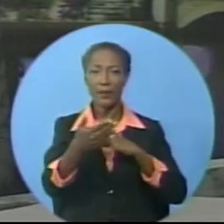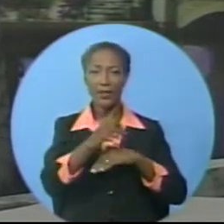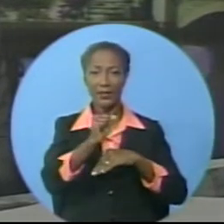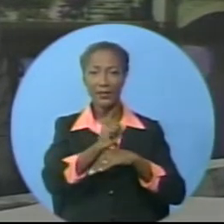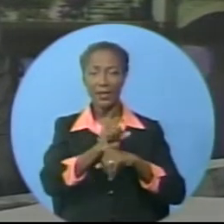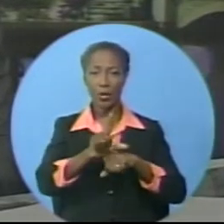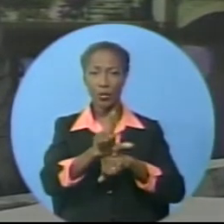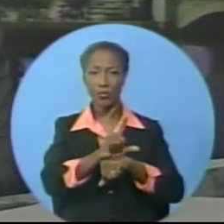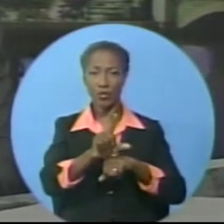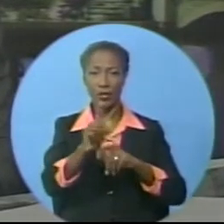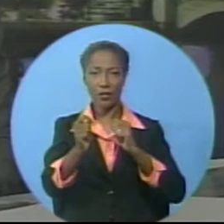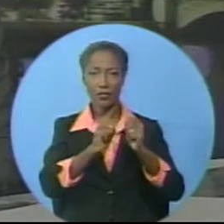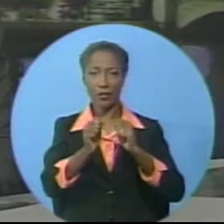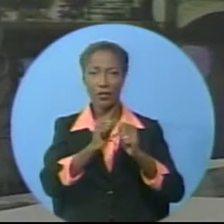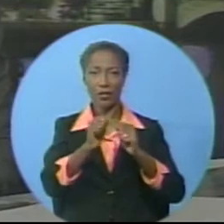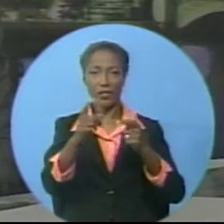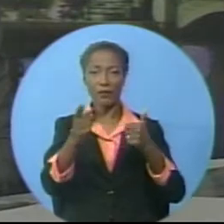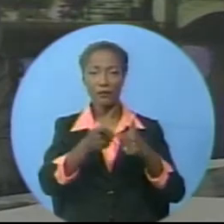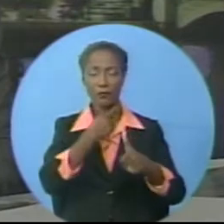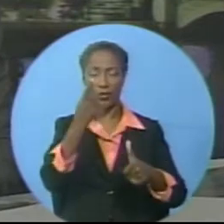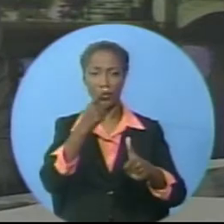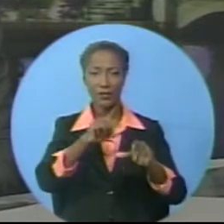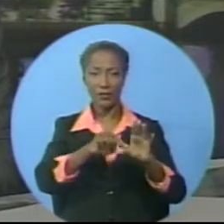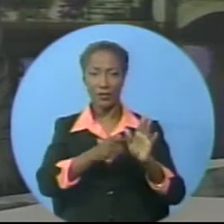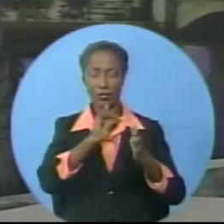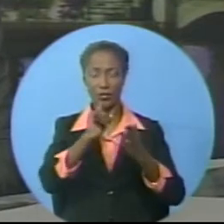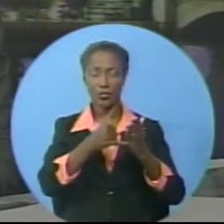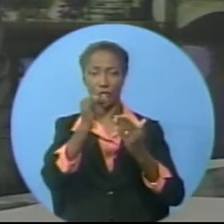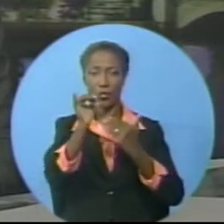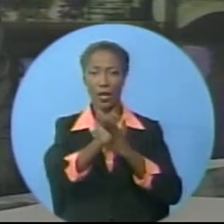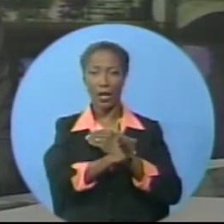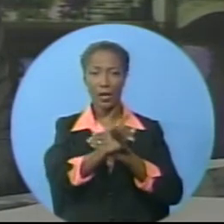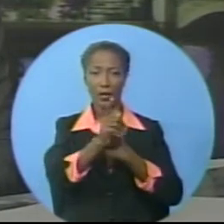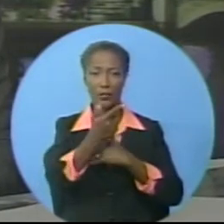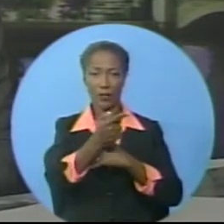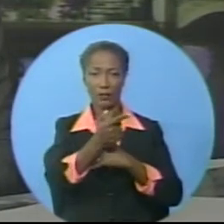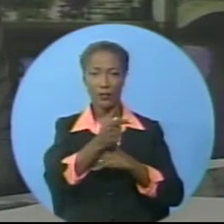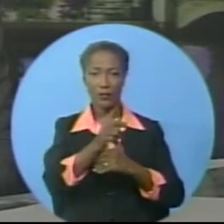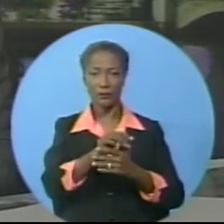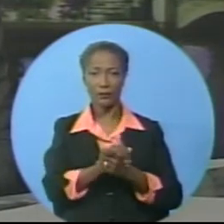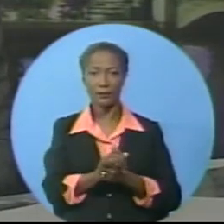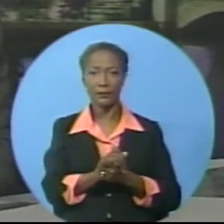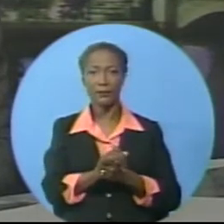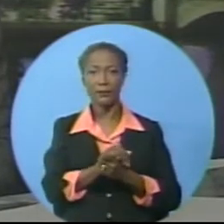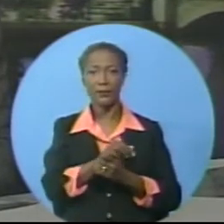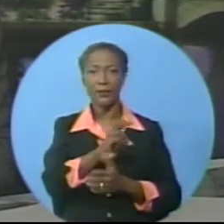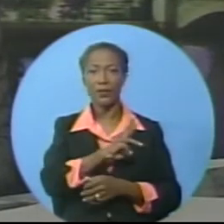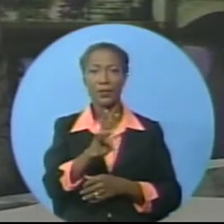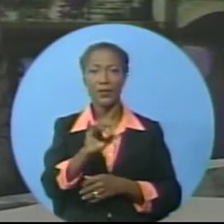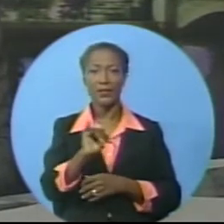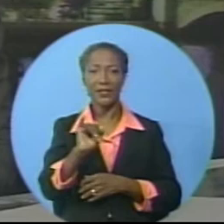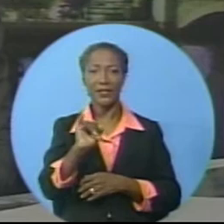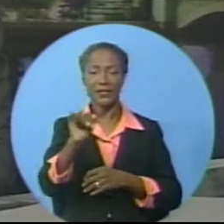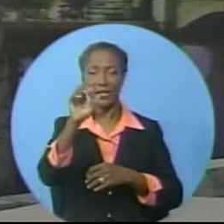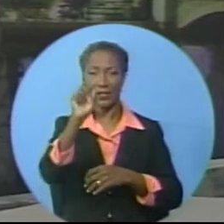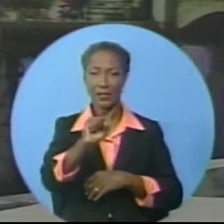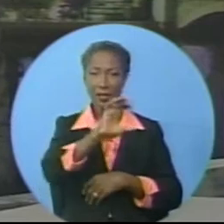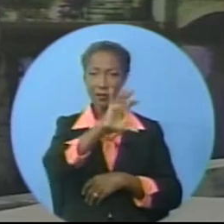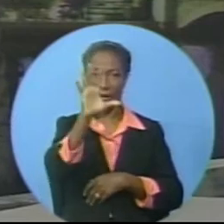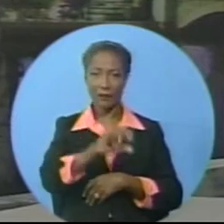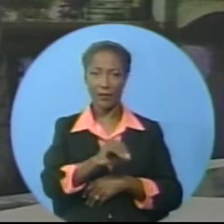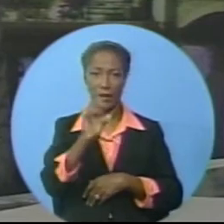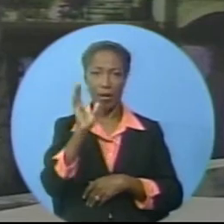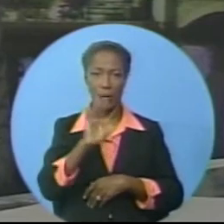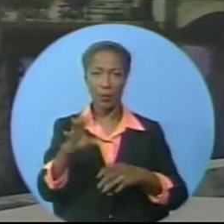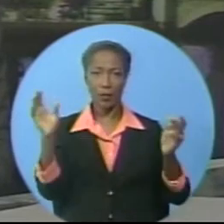and Tobago. The first test is scheduled for July 21st. Meanwhile, the West Indies and South Africa will clash in the first match